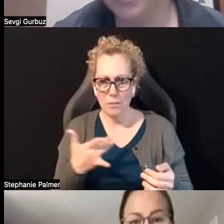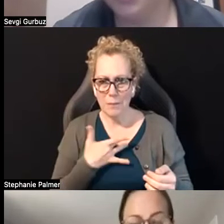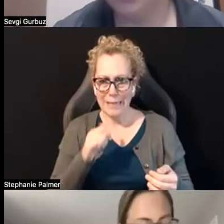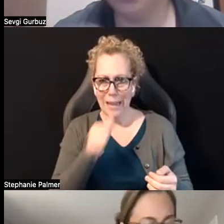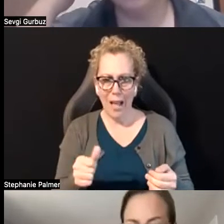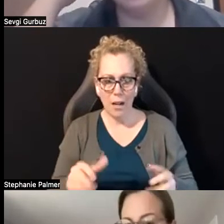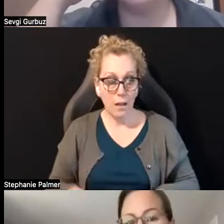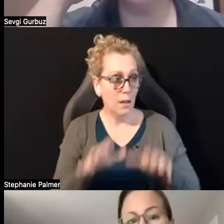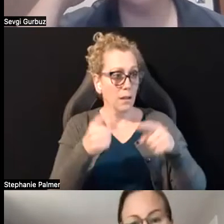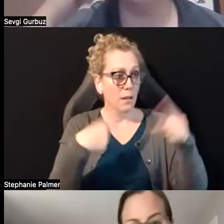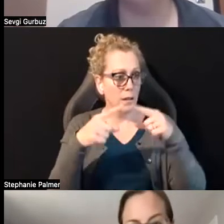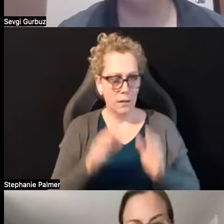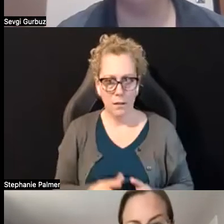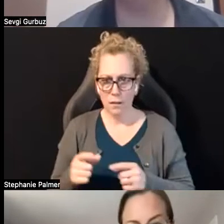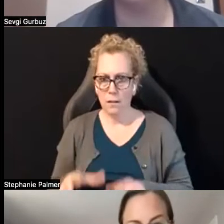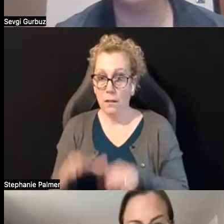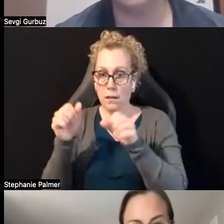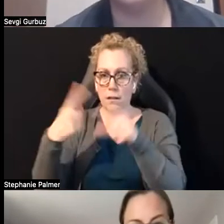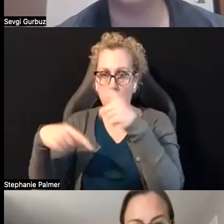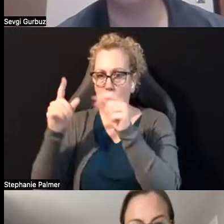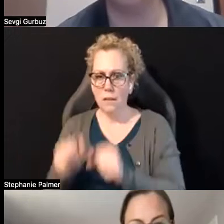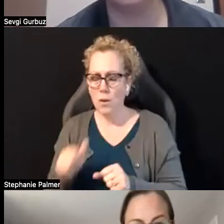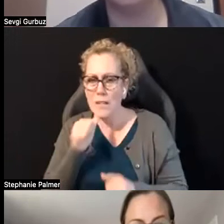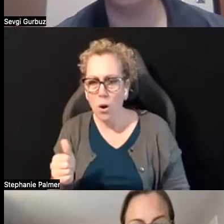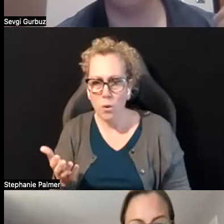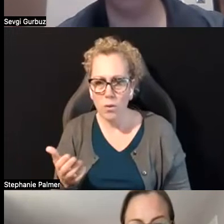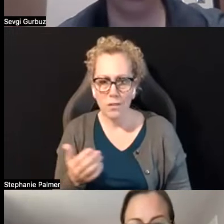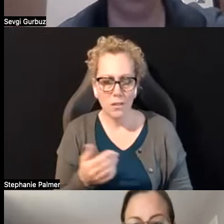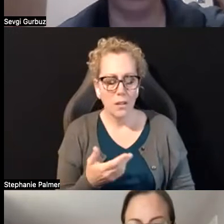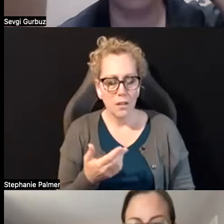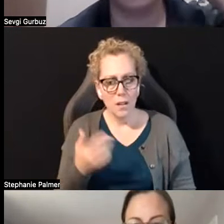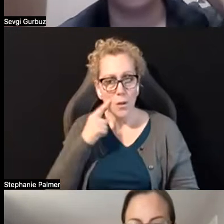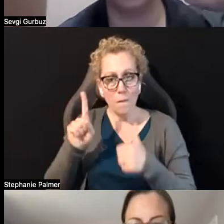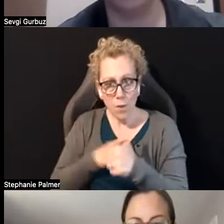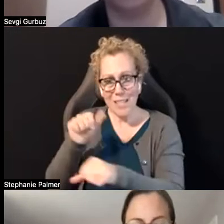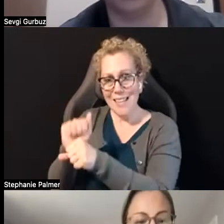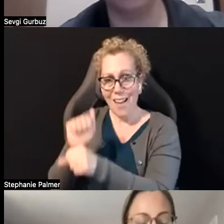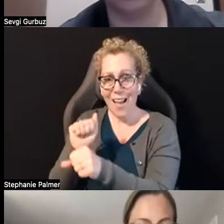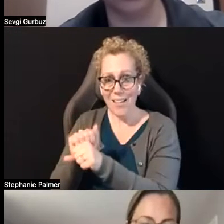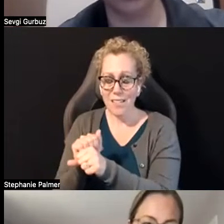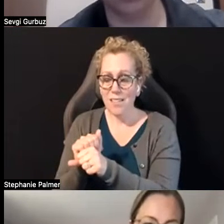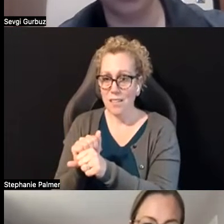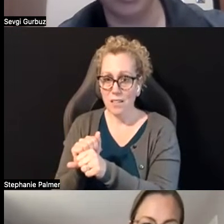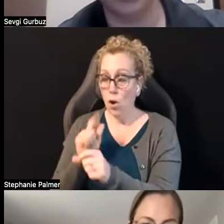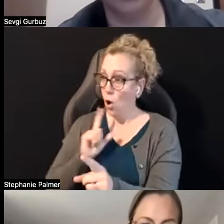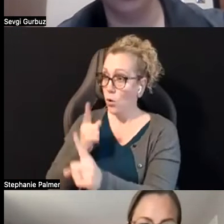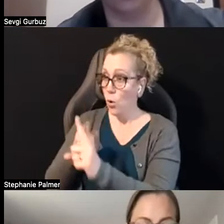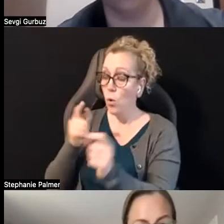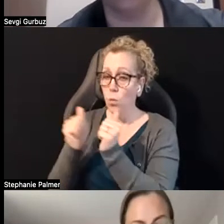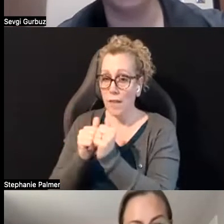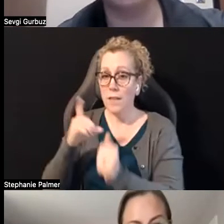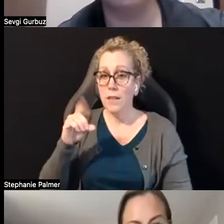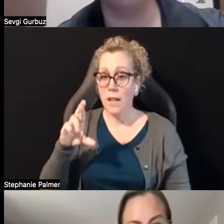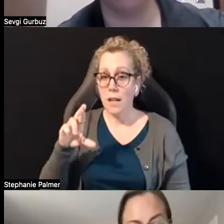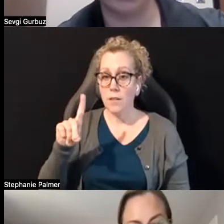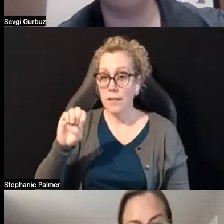it? And so our first task that we want to actually accomplish together with Dr. DeHaan, and our